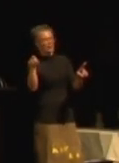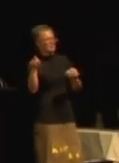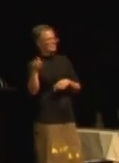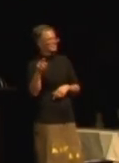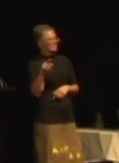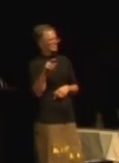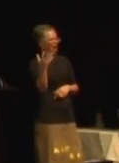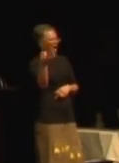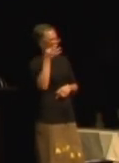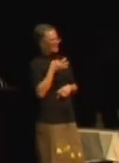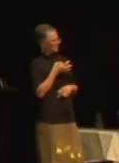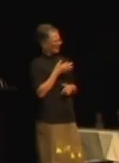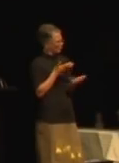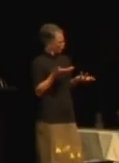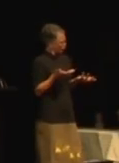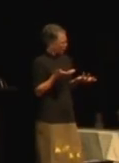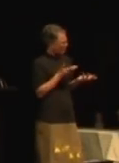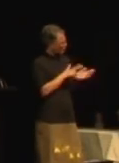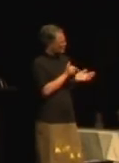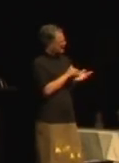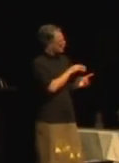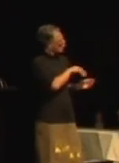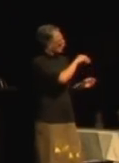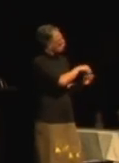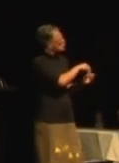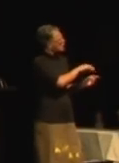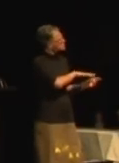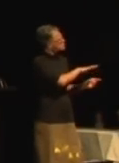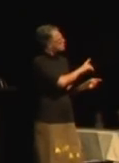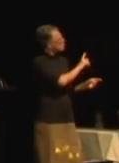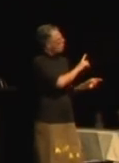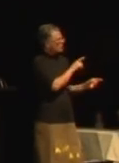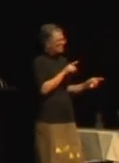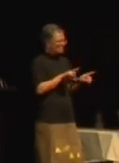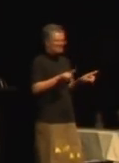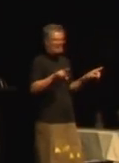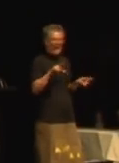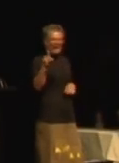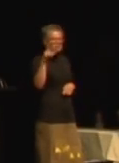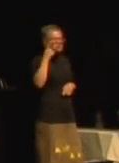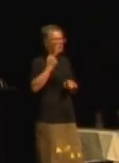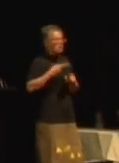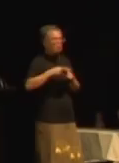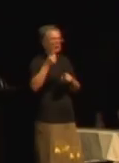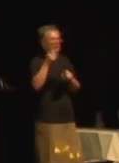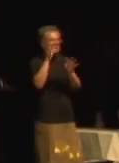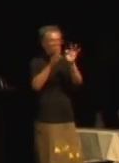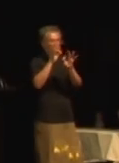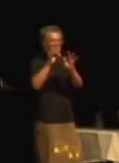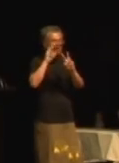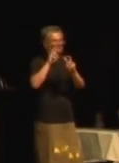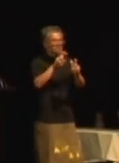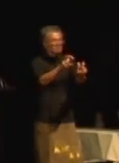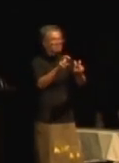context, I asked her my data question. And she, in turn, used the same methodology. I reached out to Lianza,